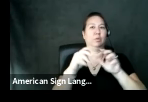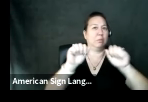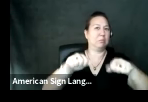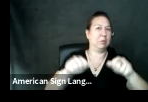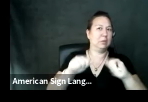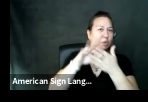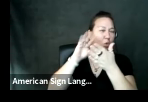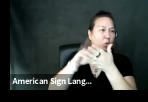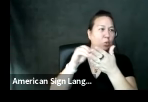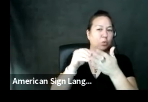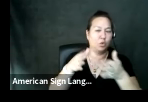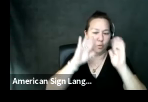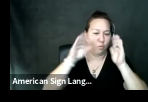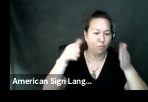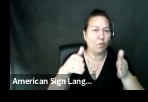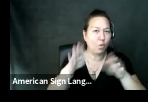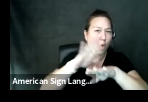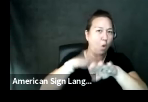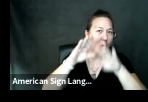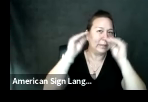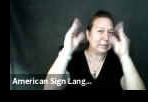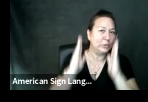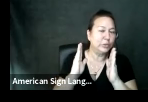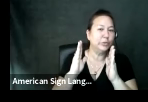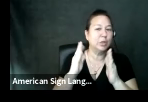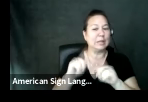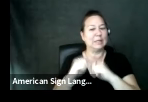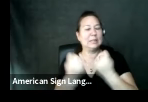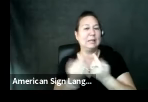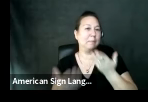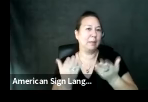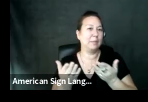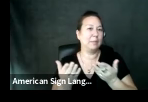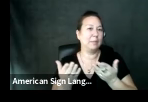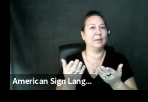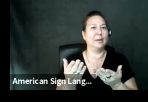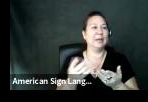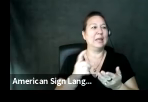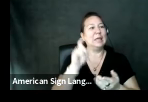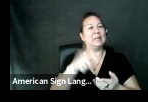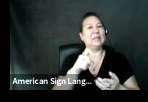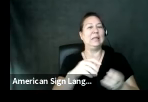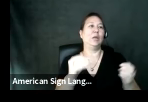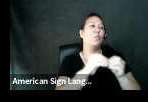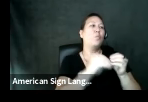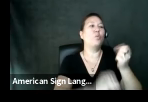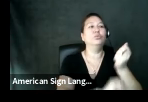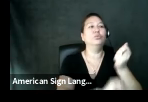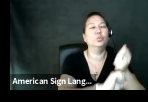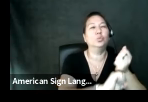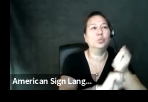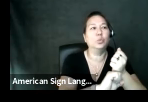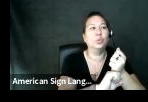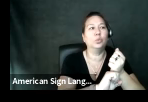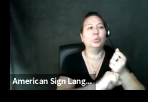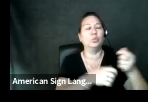do work or to focus on their teacher. And so the team may say that the student may need a few additional supports to maintain